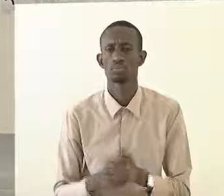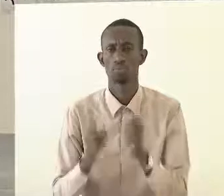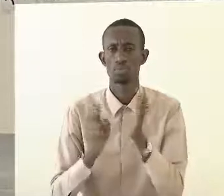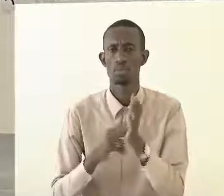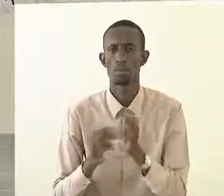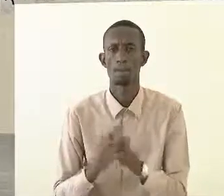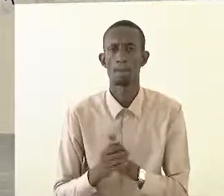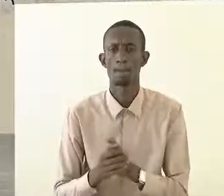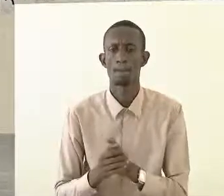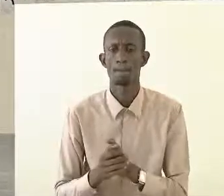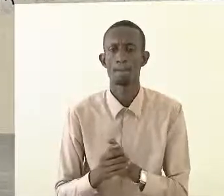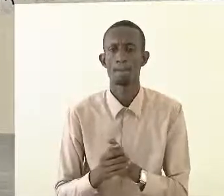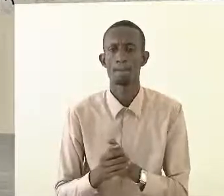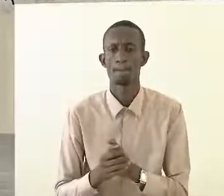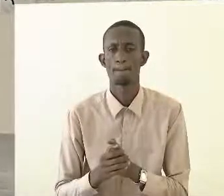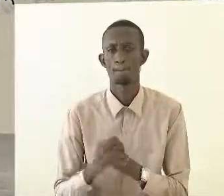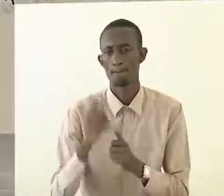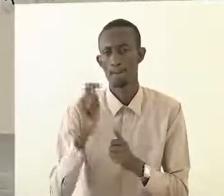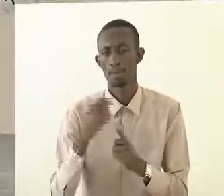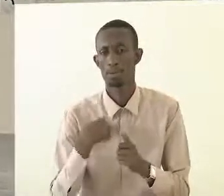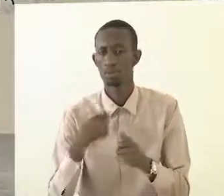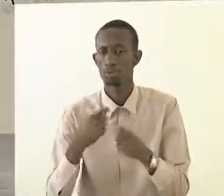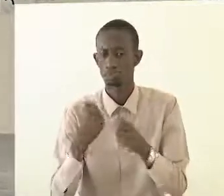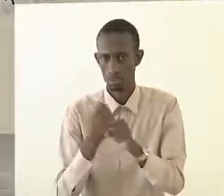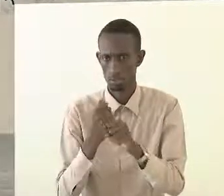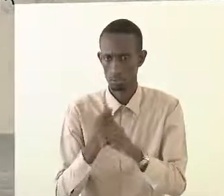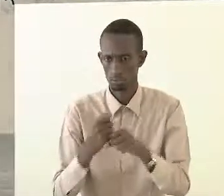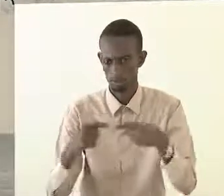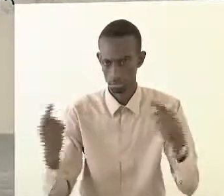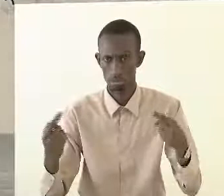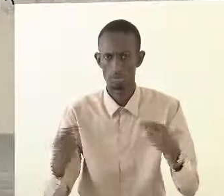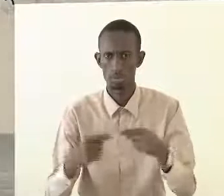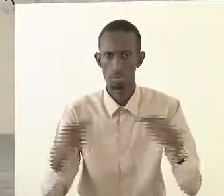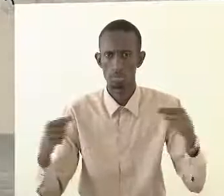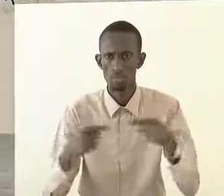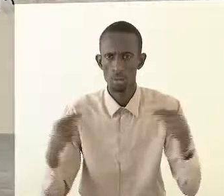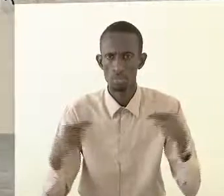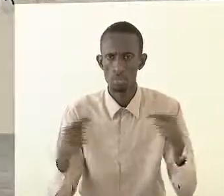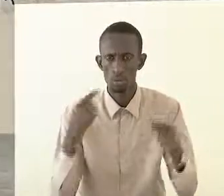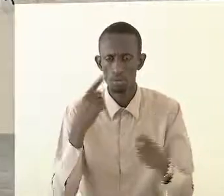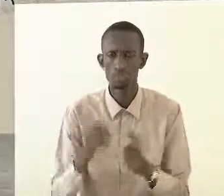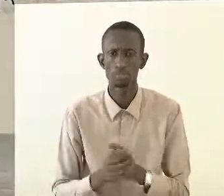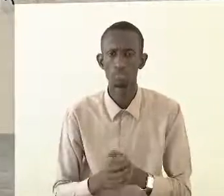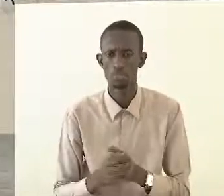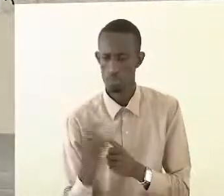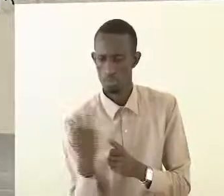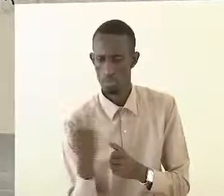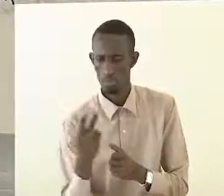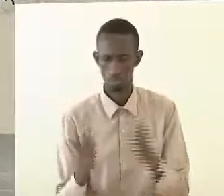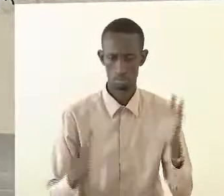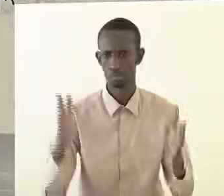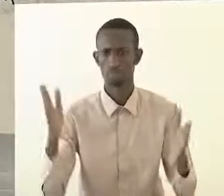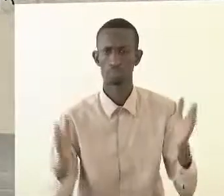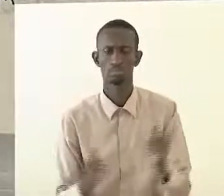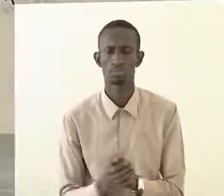Then I'm going to differentiate both sides. I'll be having minus 2